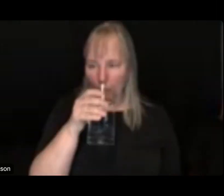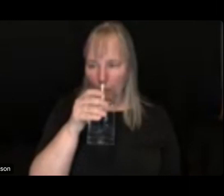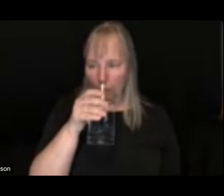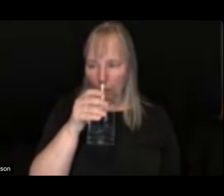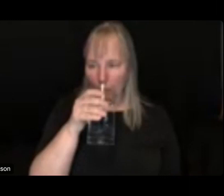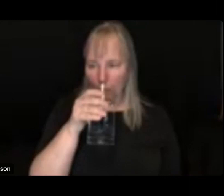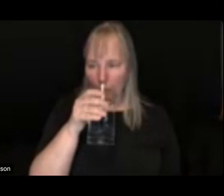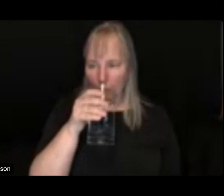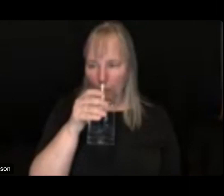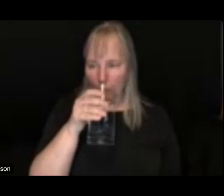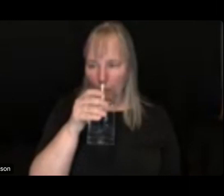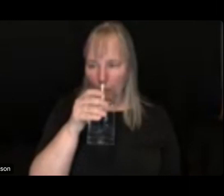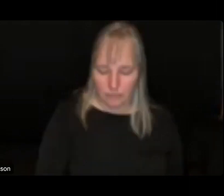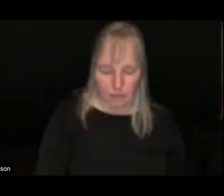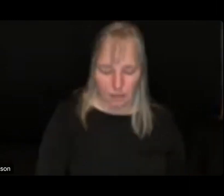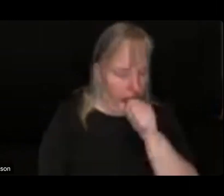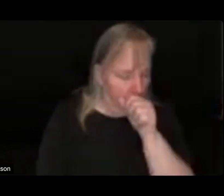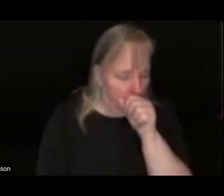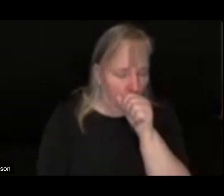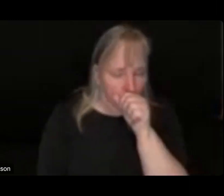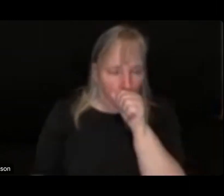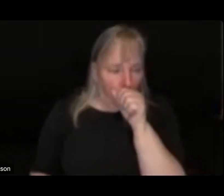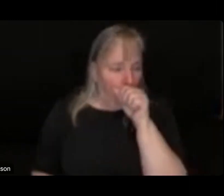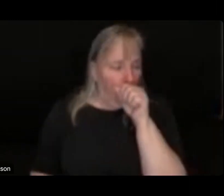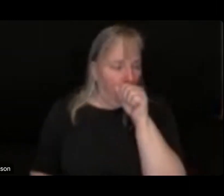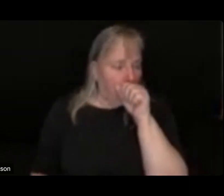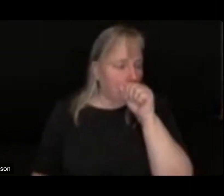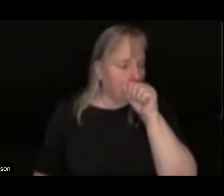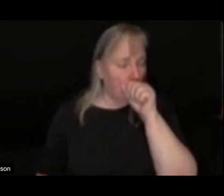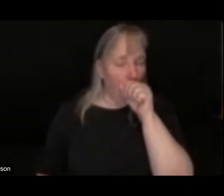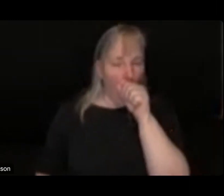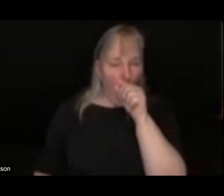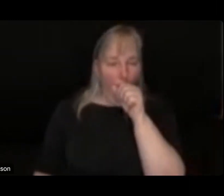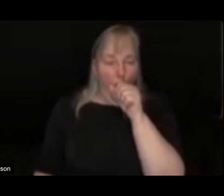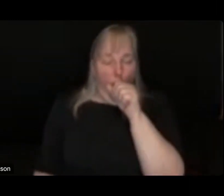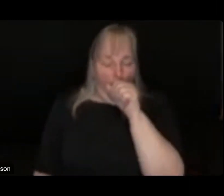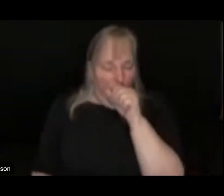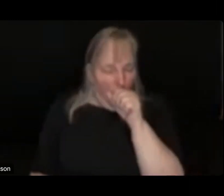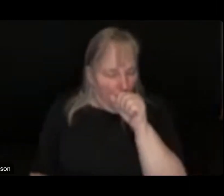Okay, you can come back. If you have issues, also you can text and I can raise that question here.